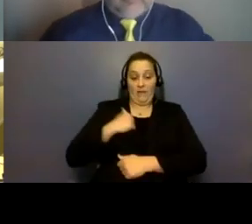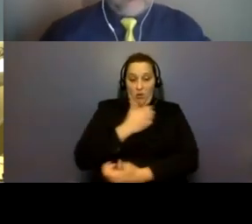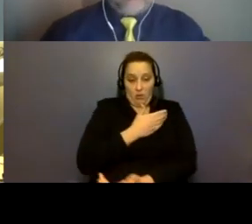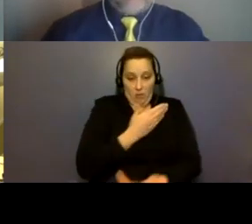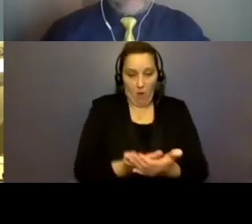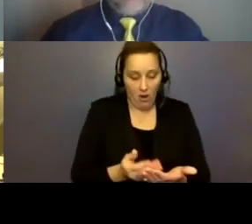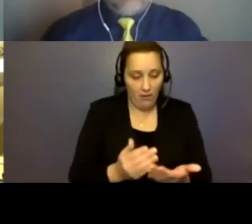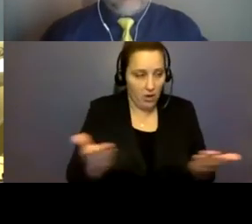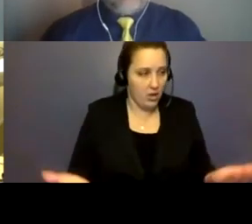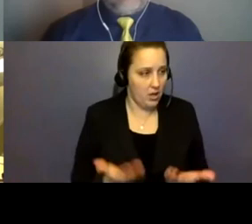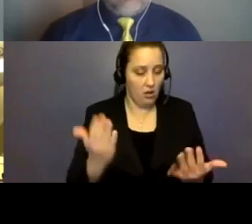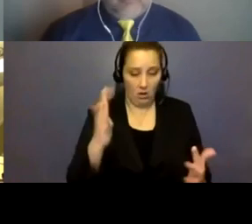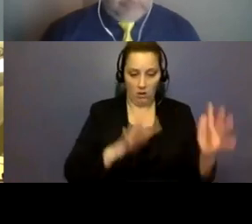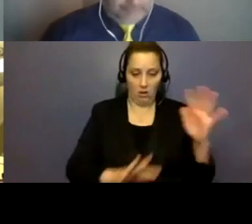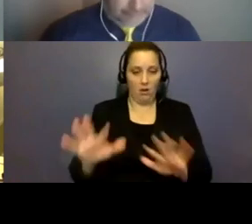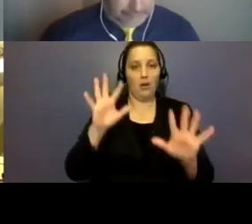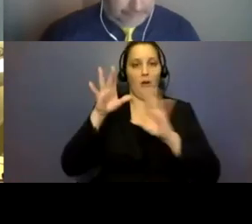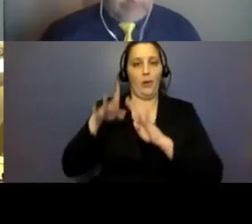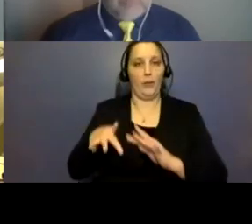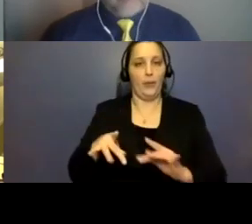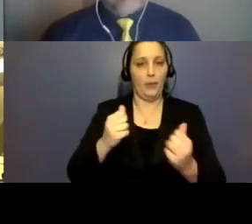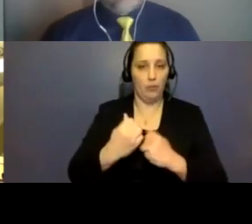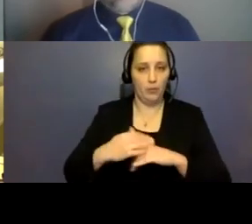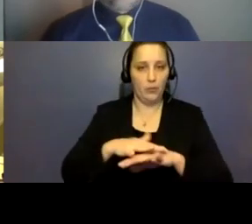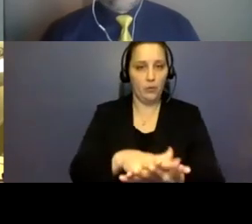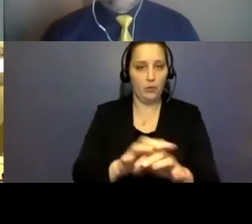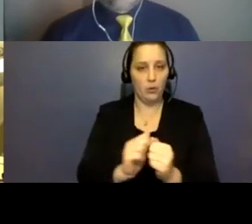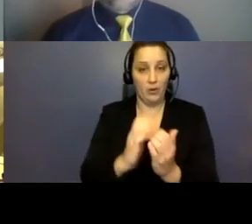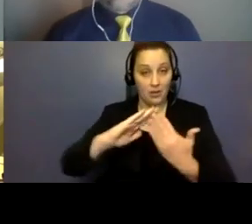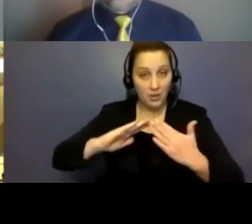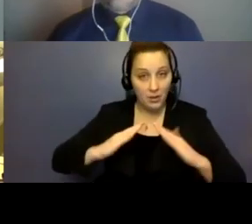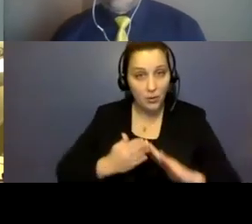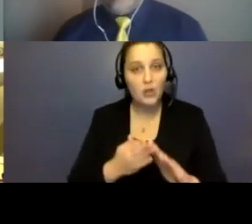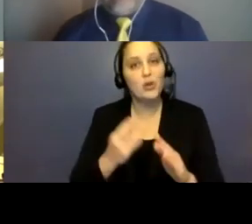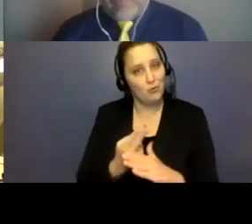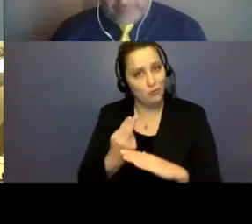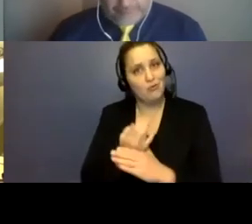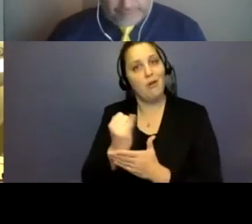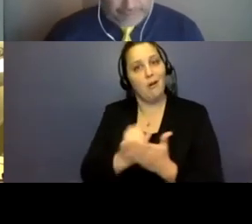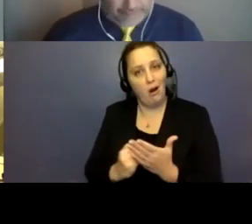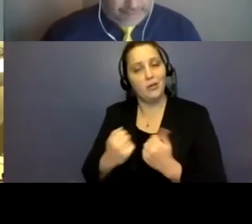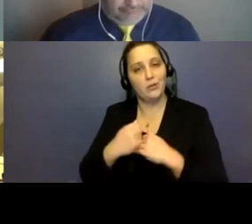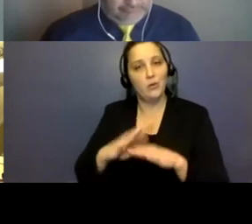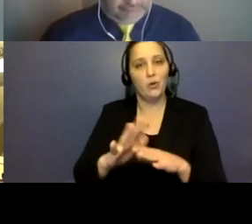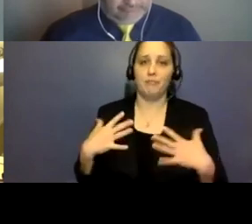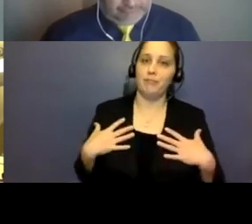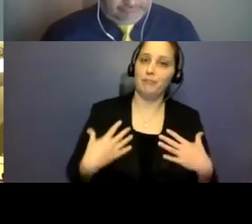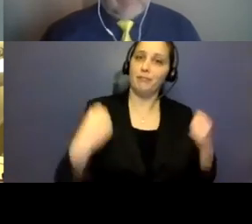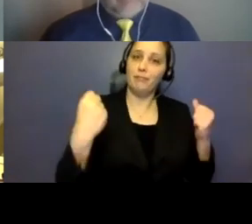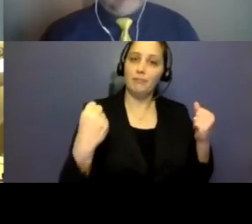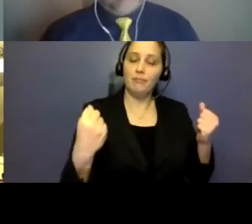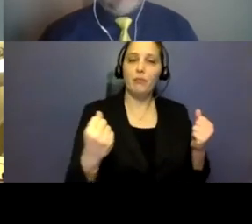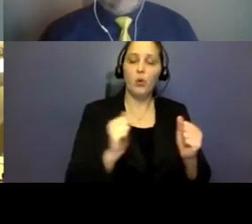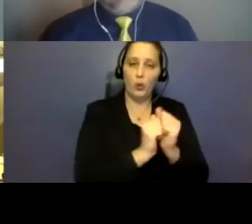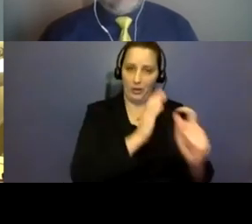their way back into a reintegration with the community, find their way back to health, working